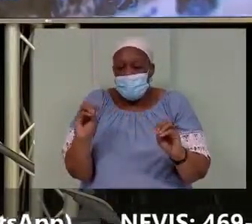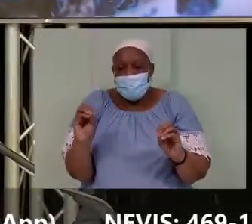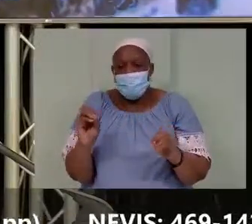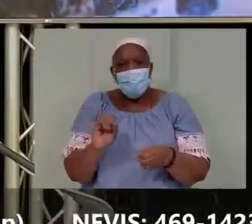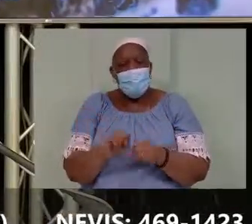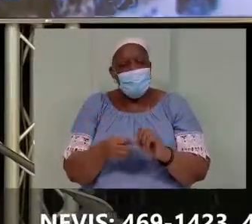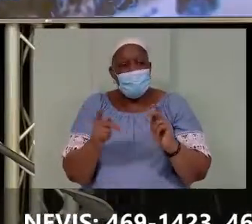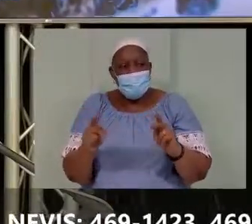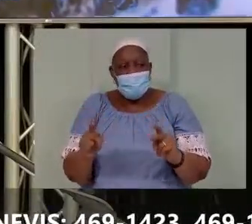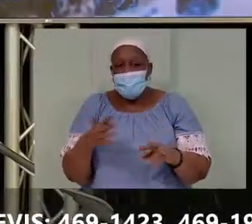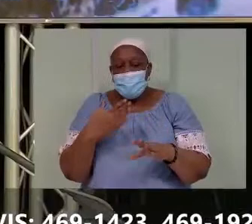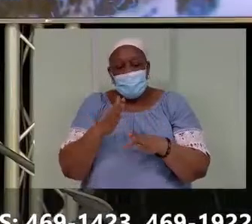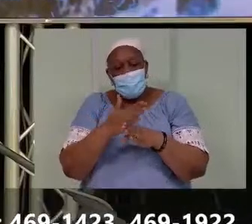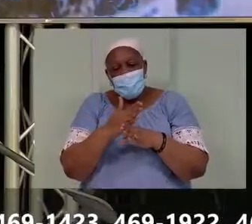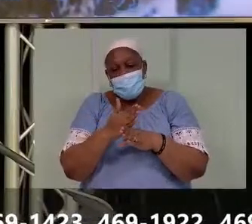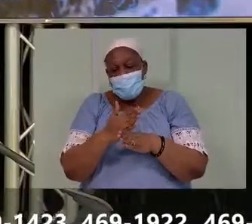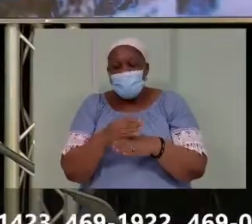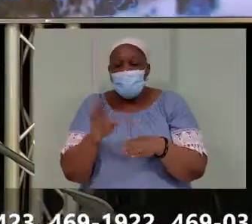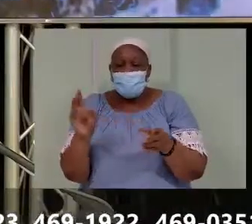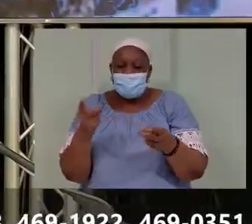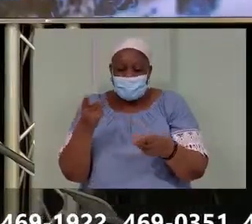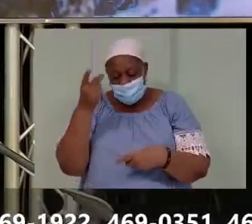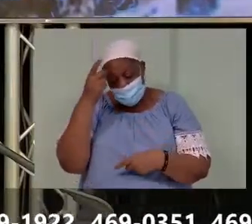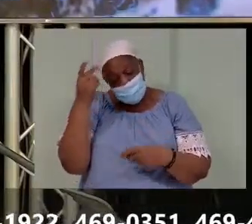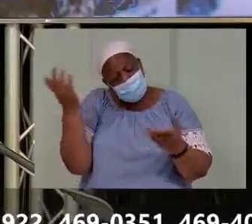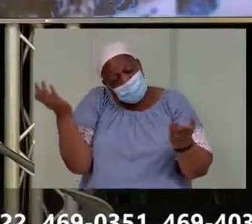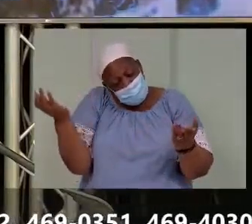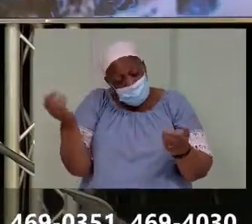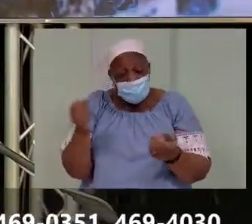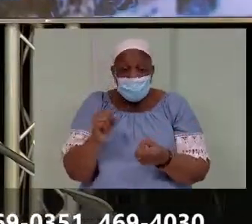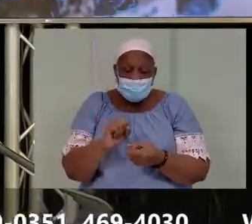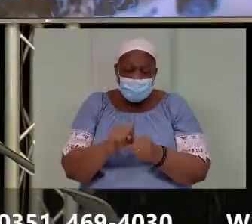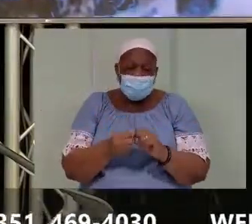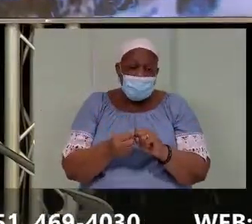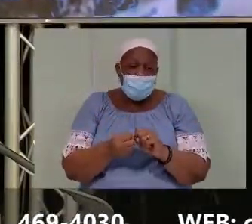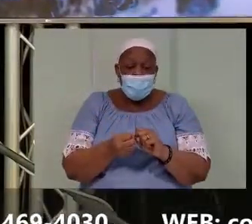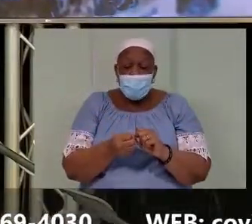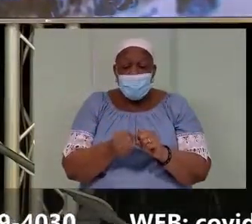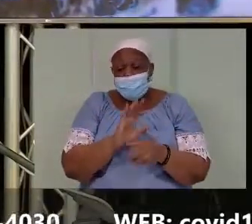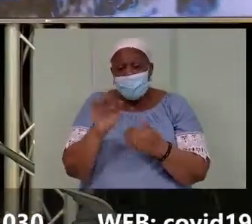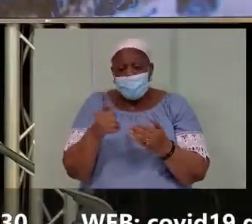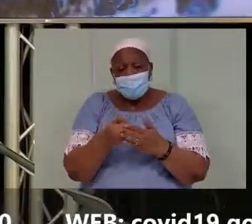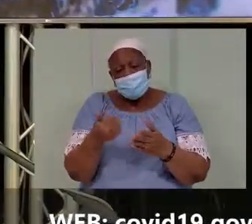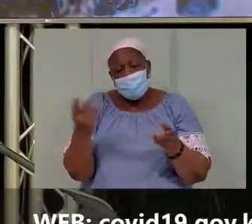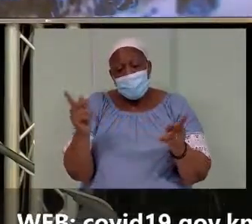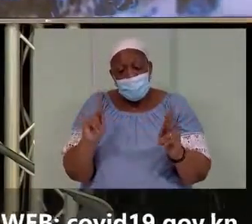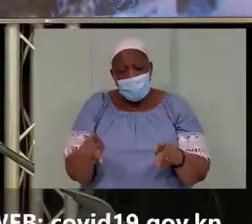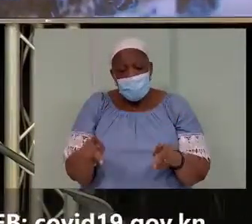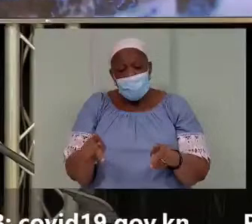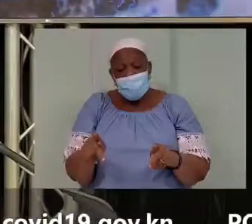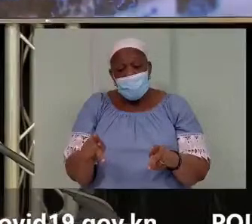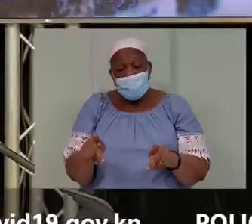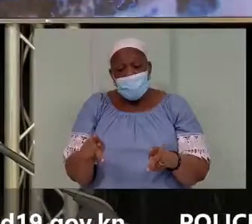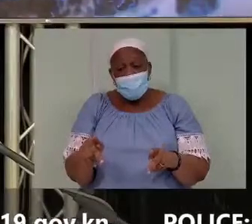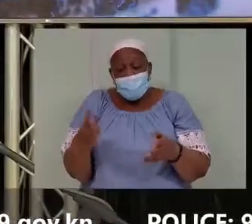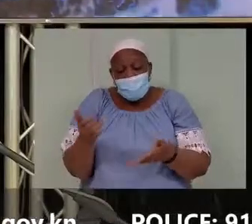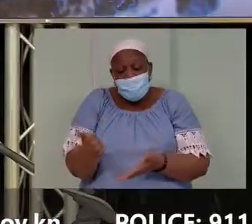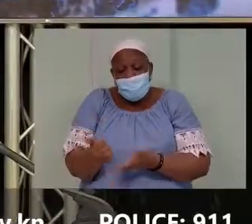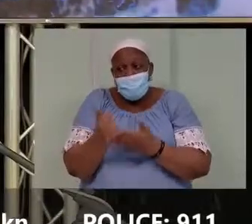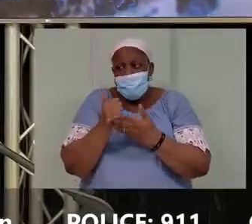is the innovative ways. However, it needs, again, an all-of-society approach for us to put those kiosks, which range